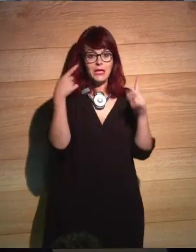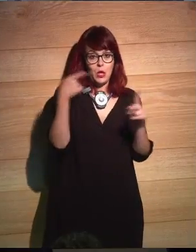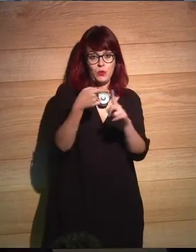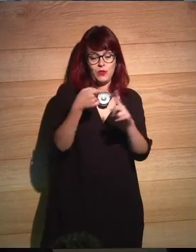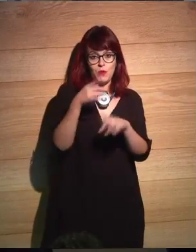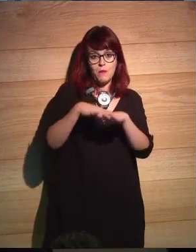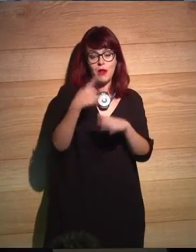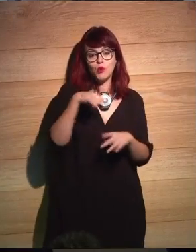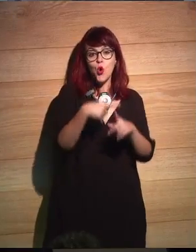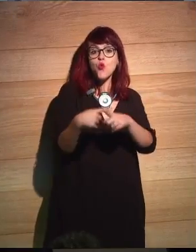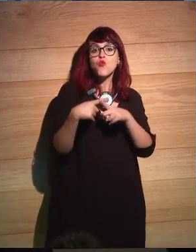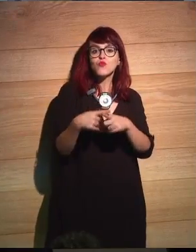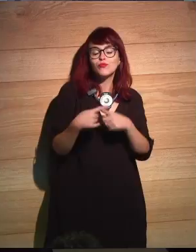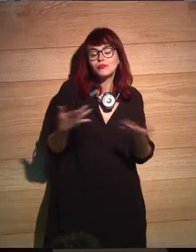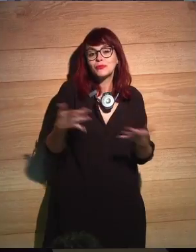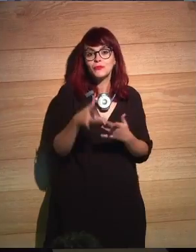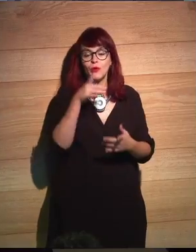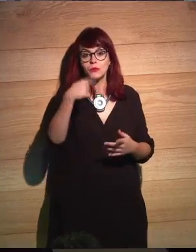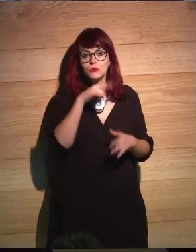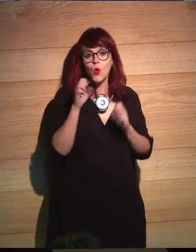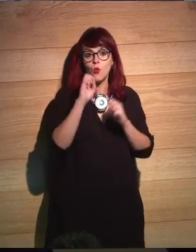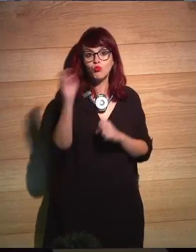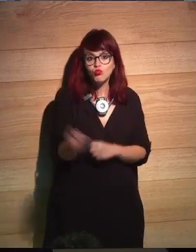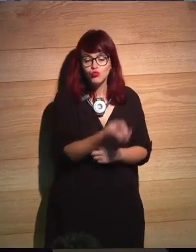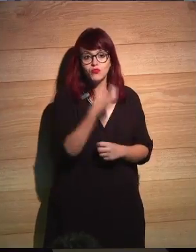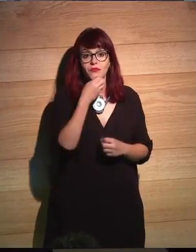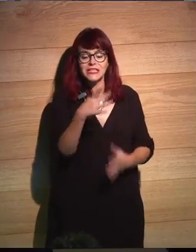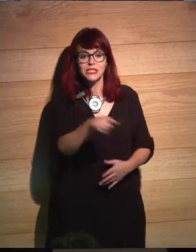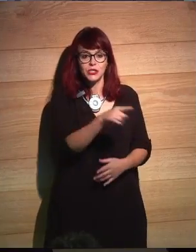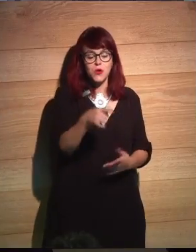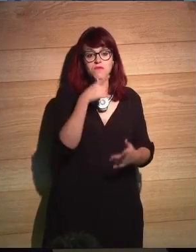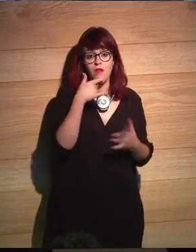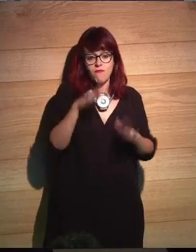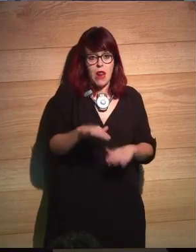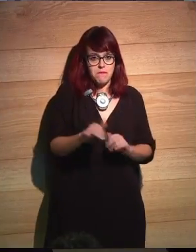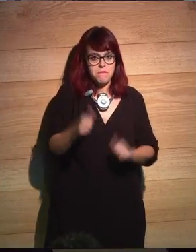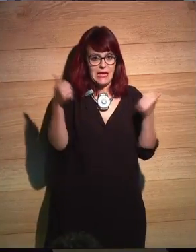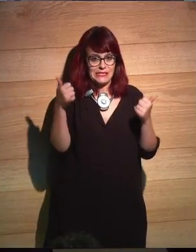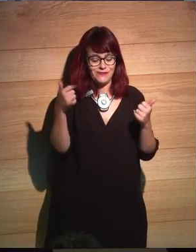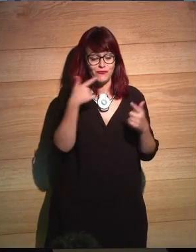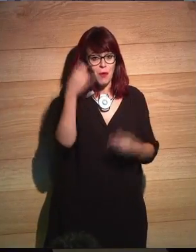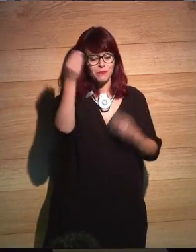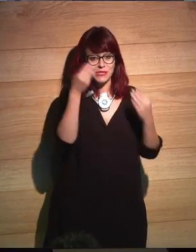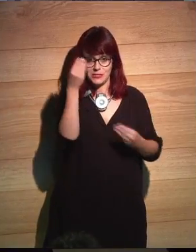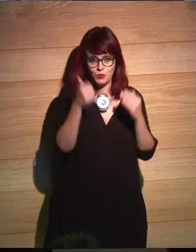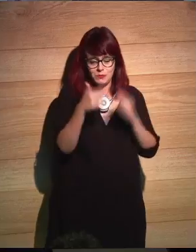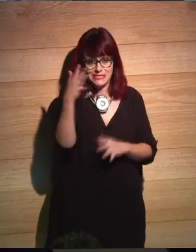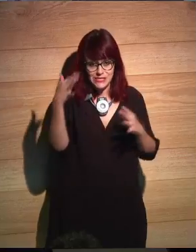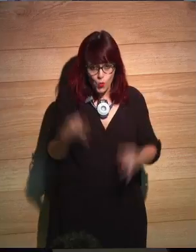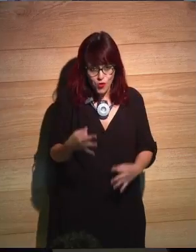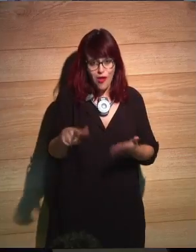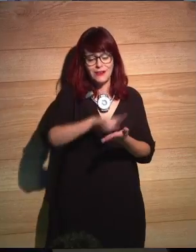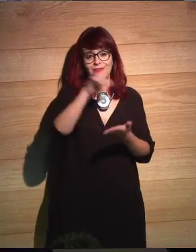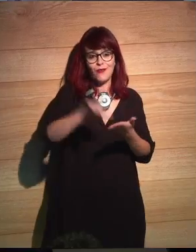and to see what things we have in common, we share. It seems that there are not too many, but I'm sure that we will discover